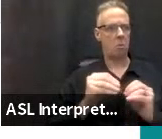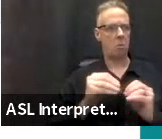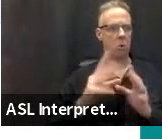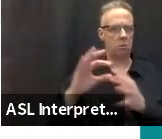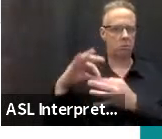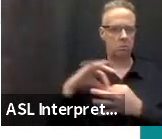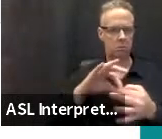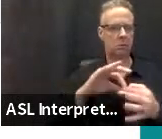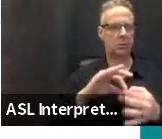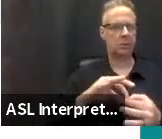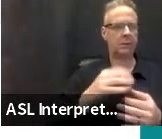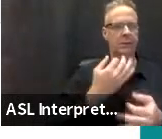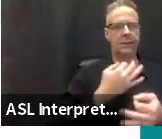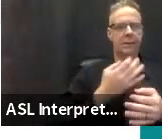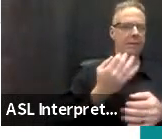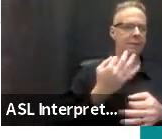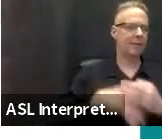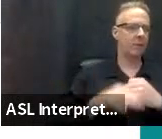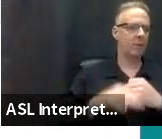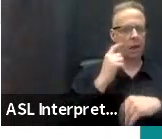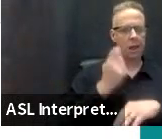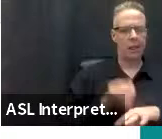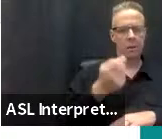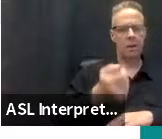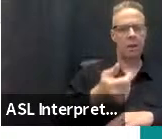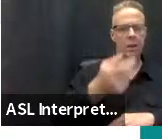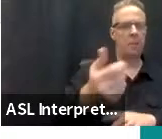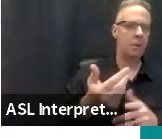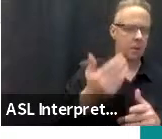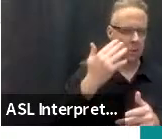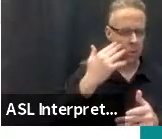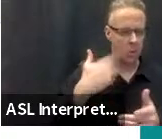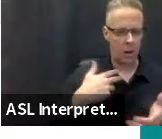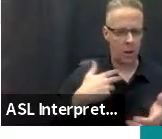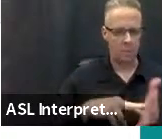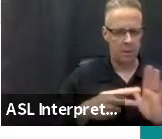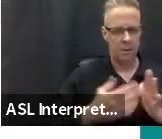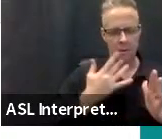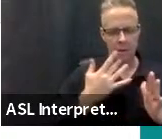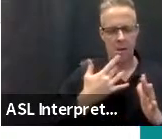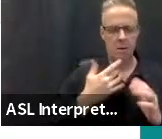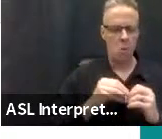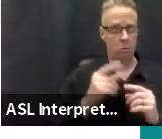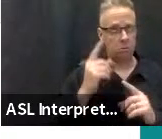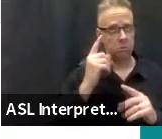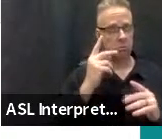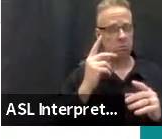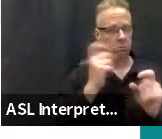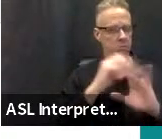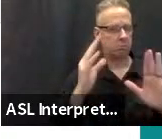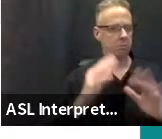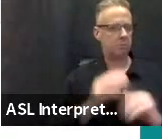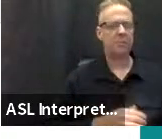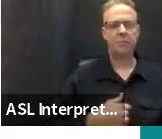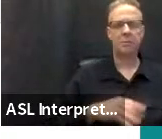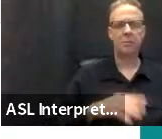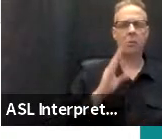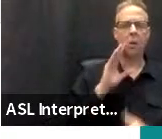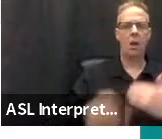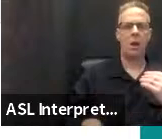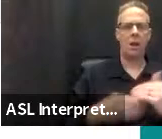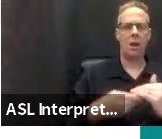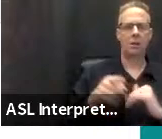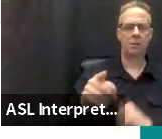opposed to just kind of dropped in here and there because there's an opportunity. I guess that's my question. Thanks. Derek, if you don't mind, I'll jump in on this because I